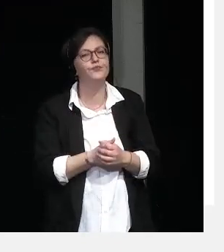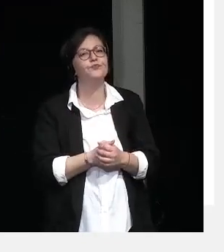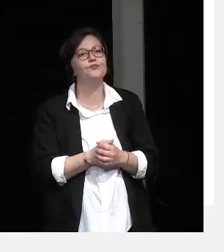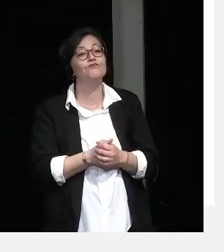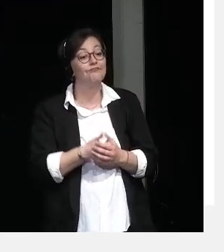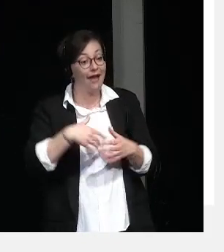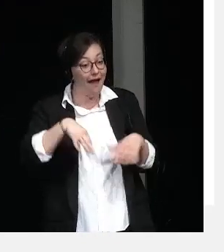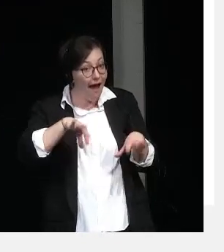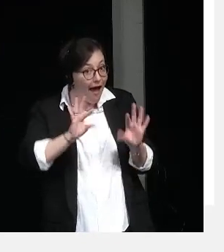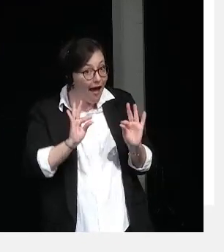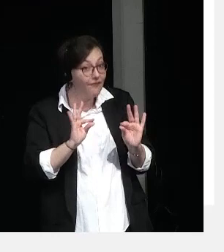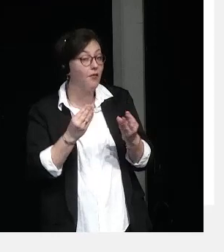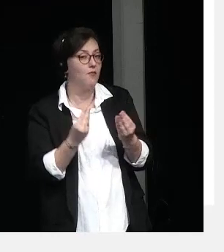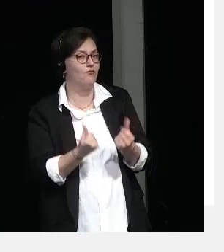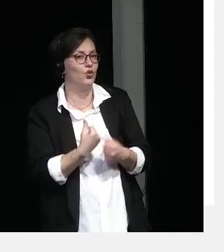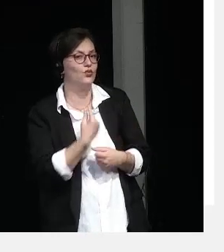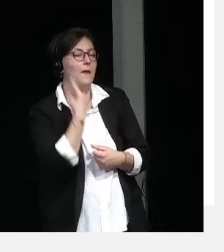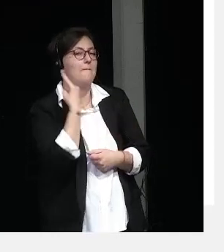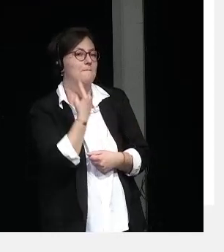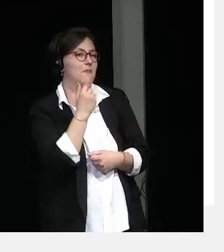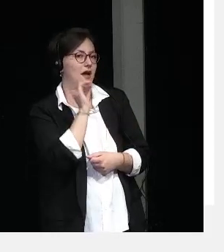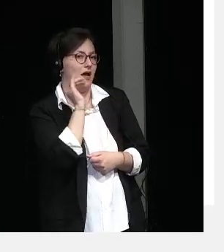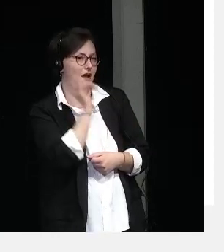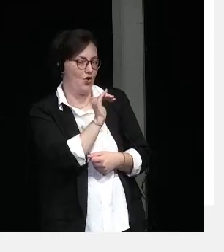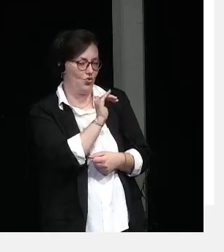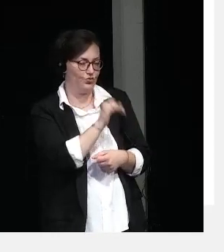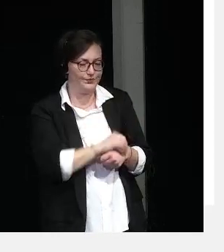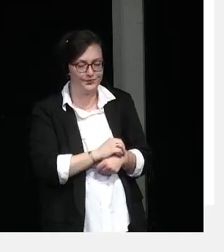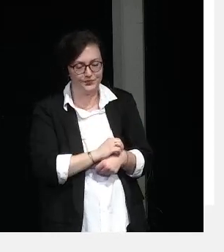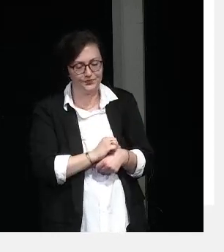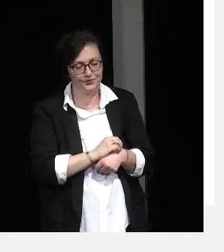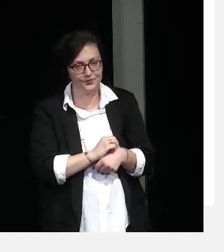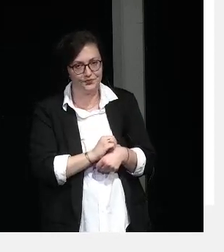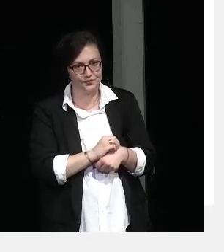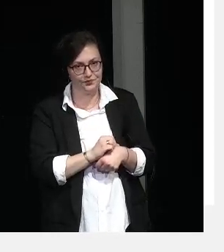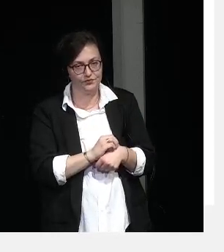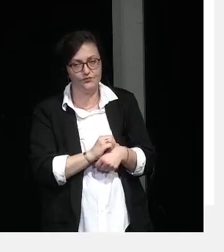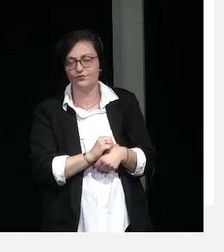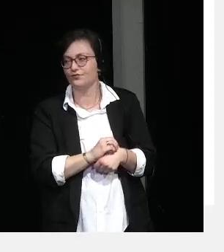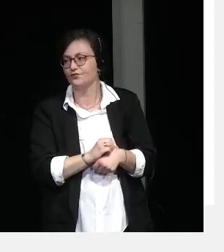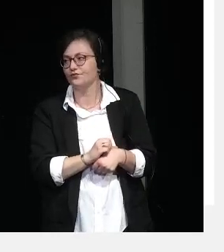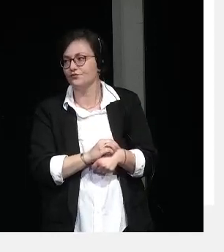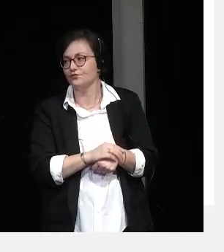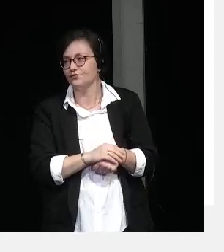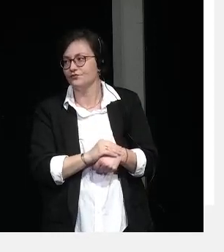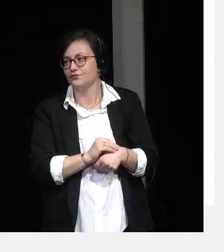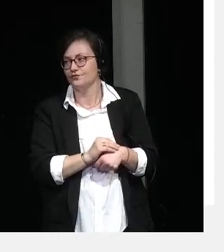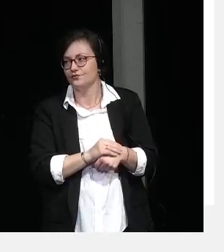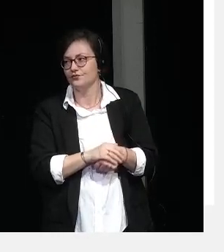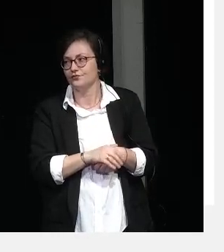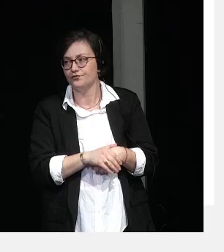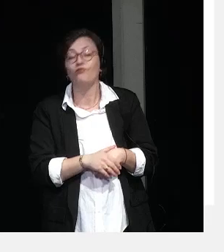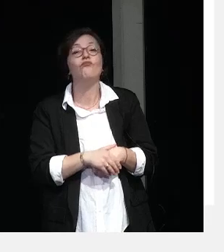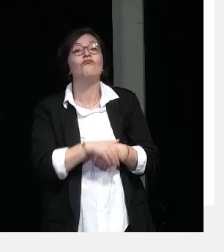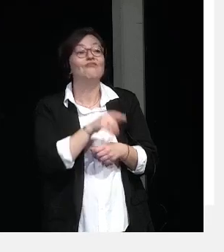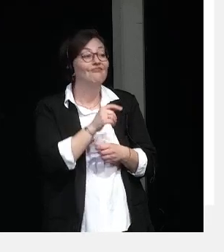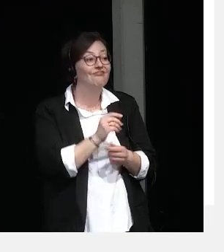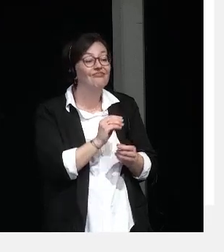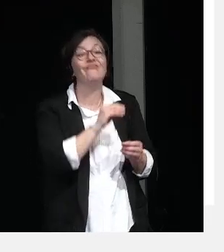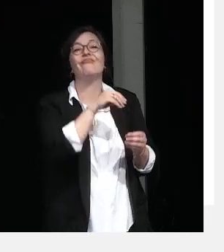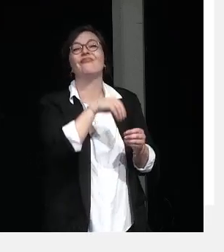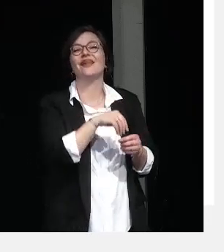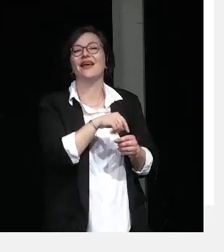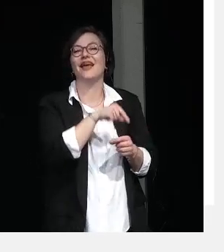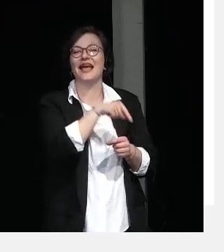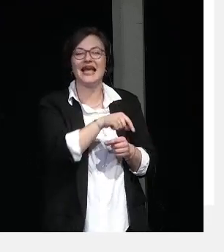let's say, panel. Two of you are from the institutional side, museums and schools. Ms. Salavgia is from the end